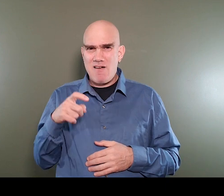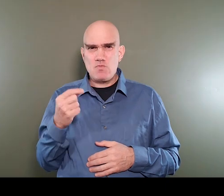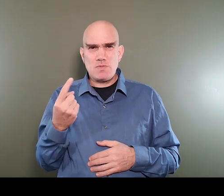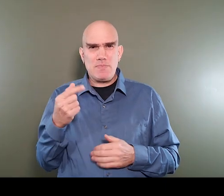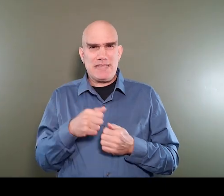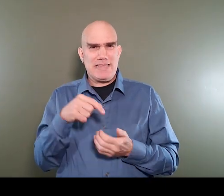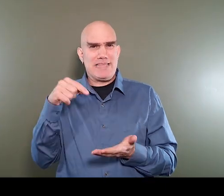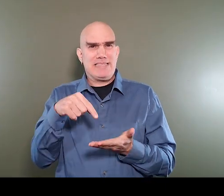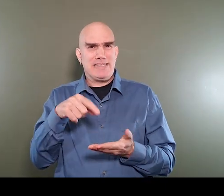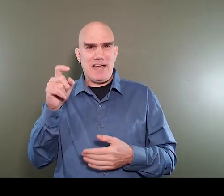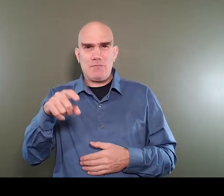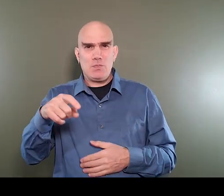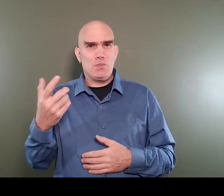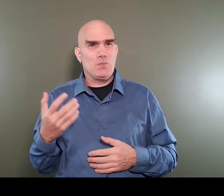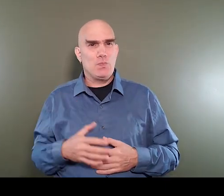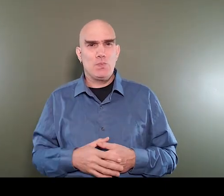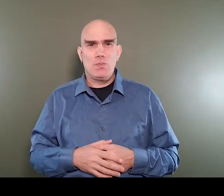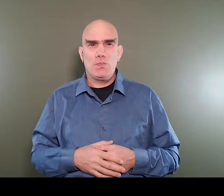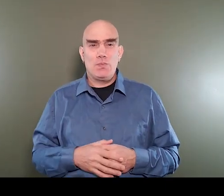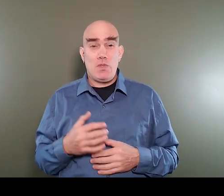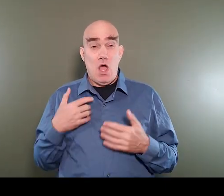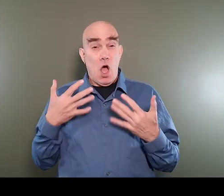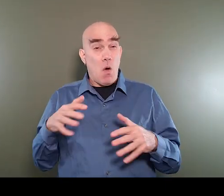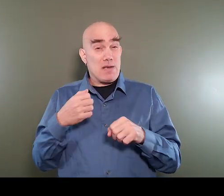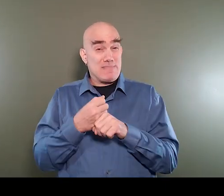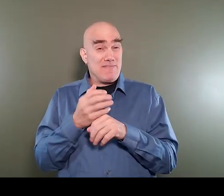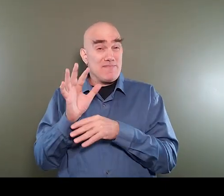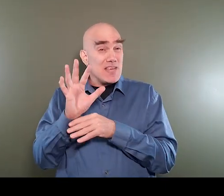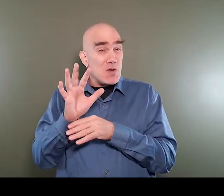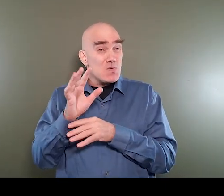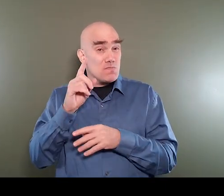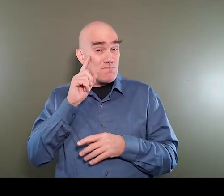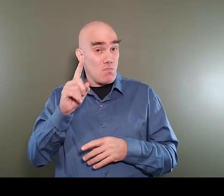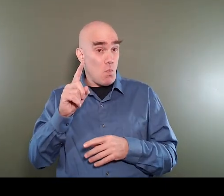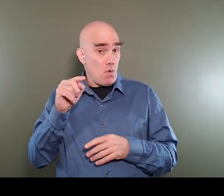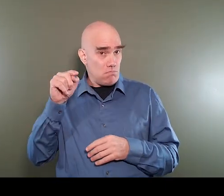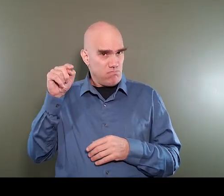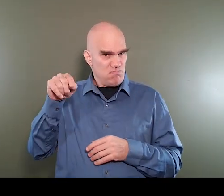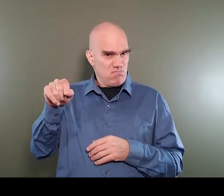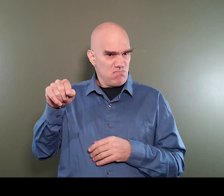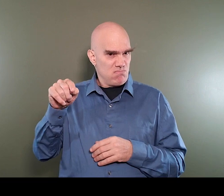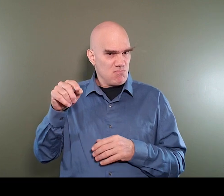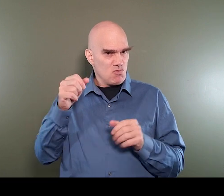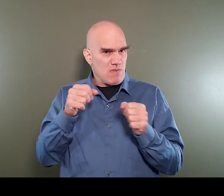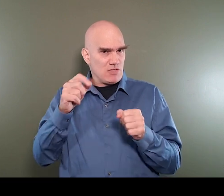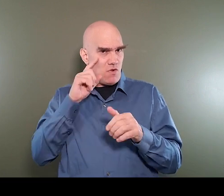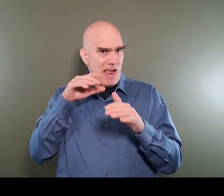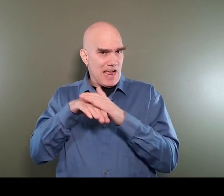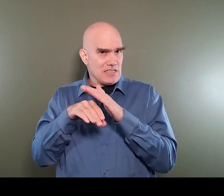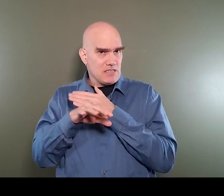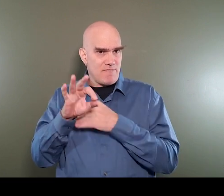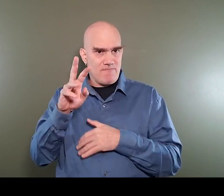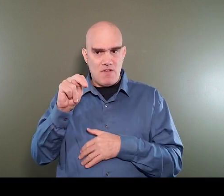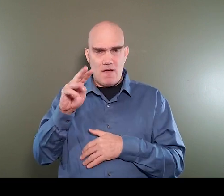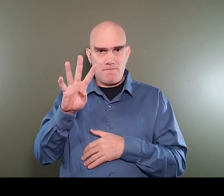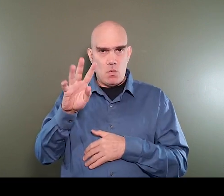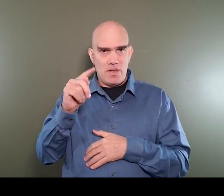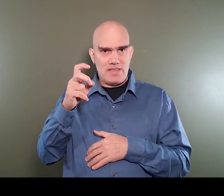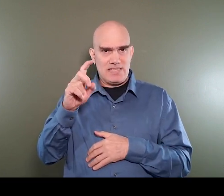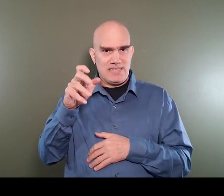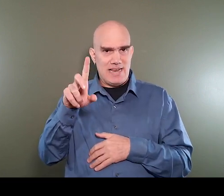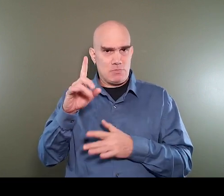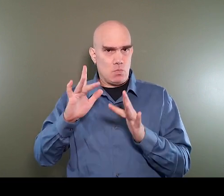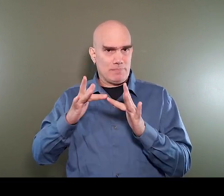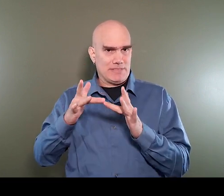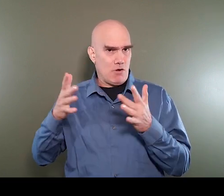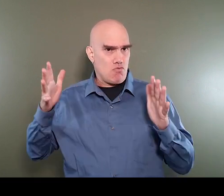And then I thought, I've got to do something with them. And I already had been making videos for the Strategy for